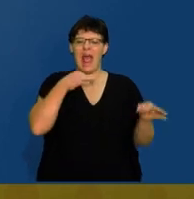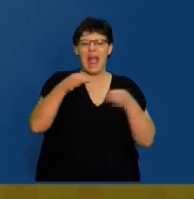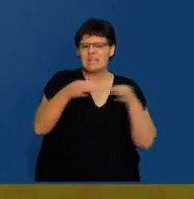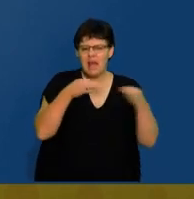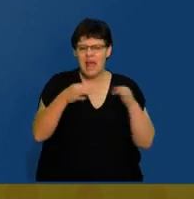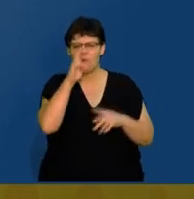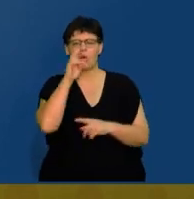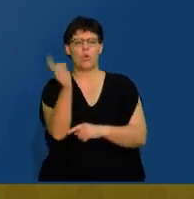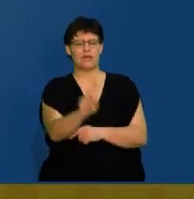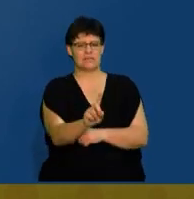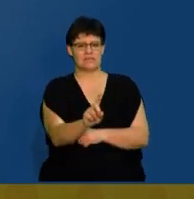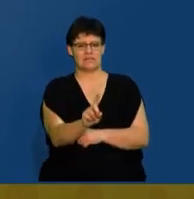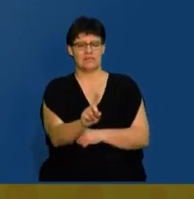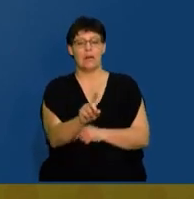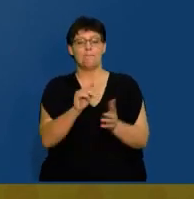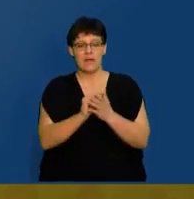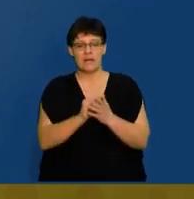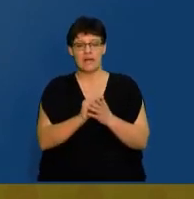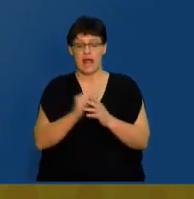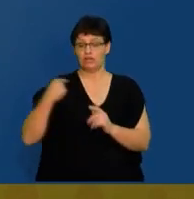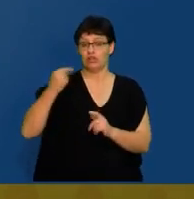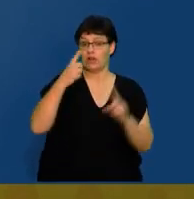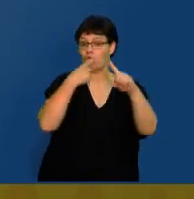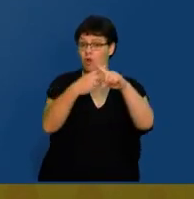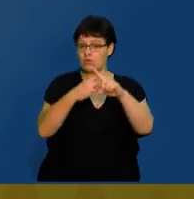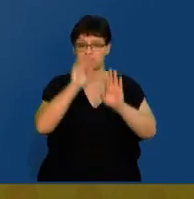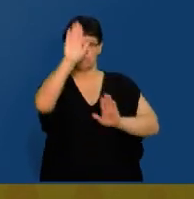looking at how to lay out a genetic cross.